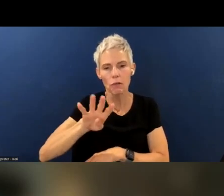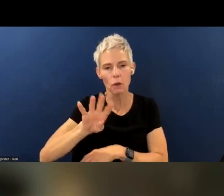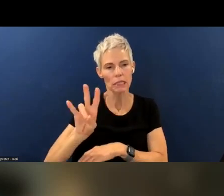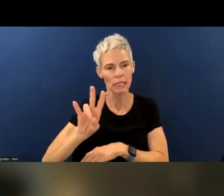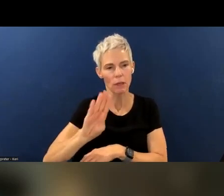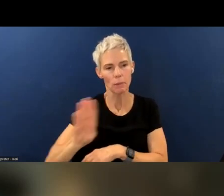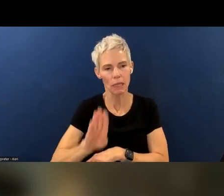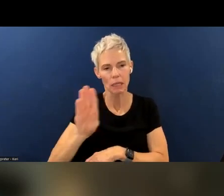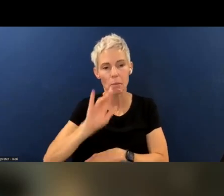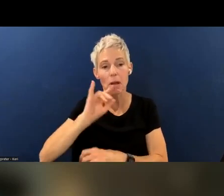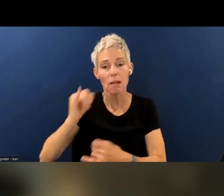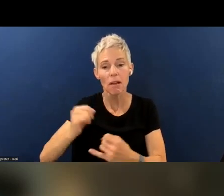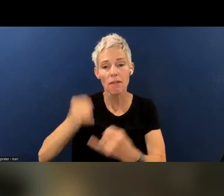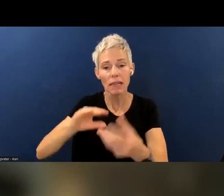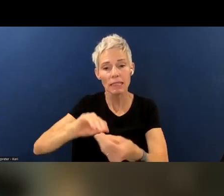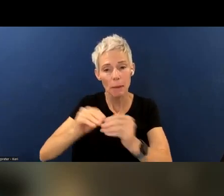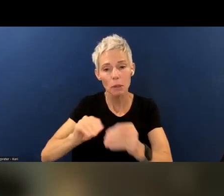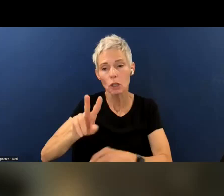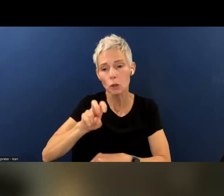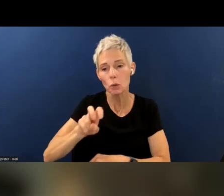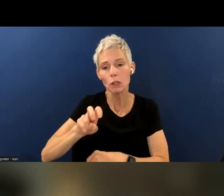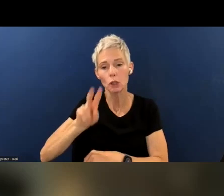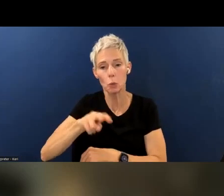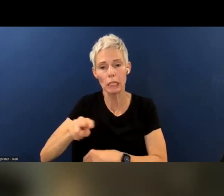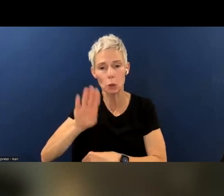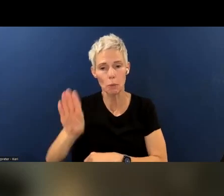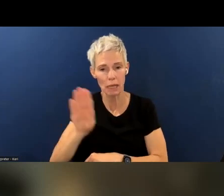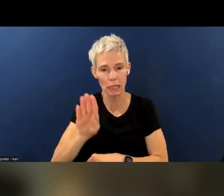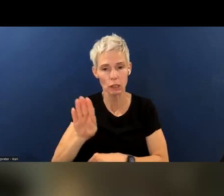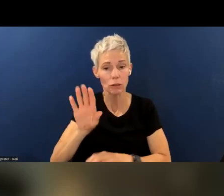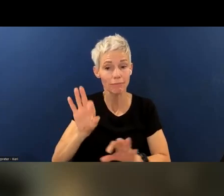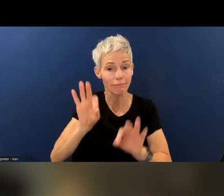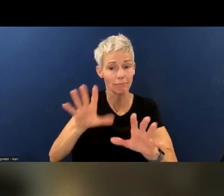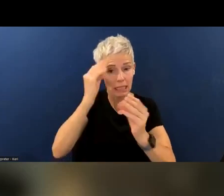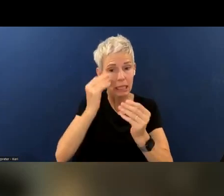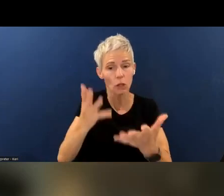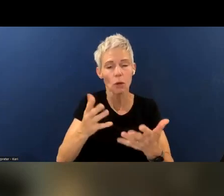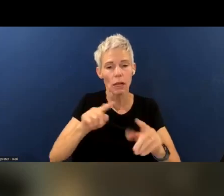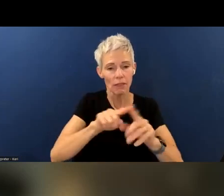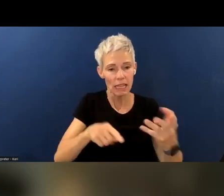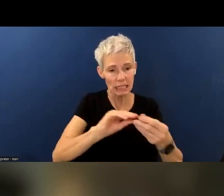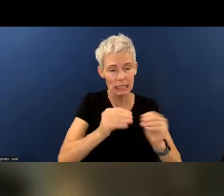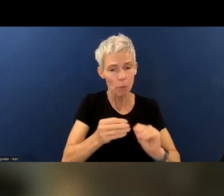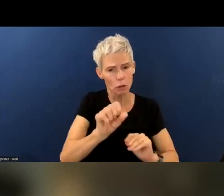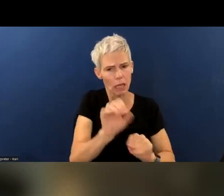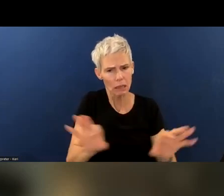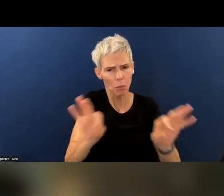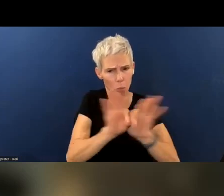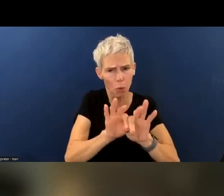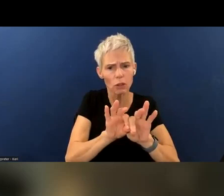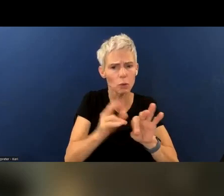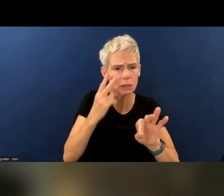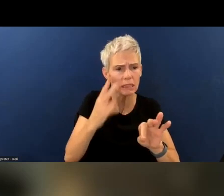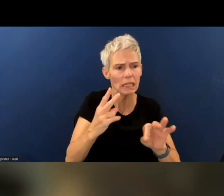final numbers at $222 billion. So just putting out there that while these numbers are important to see what the House